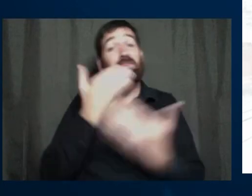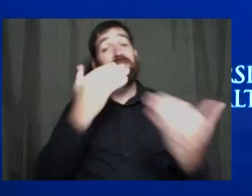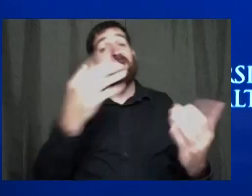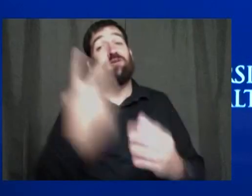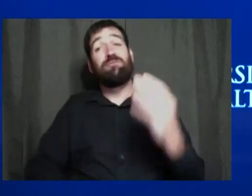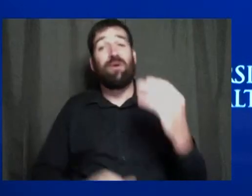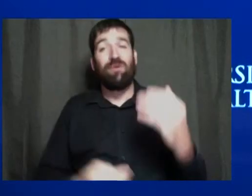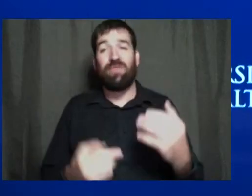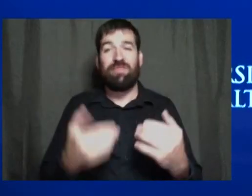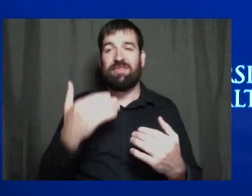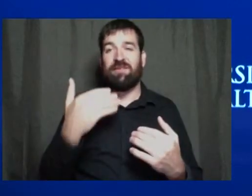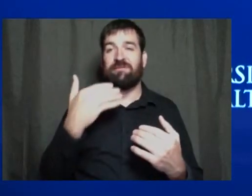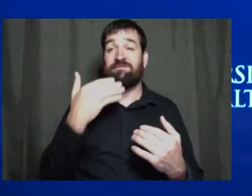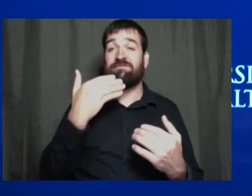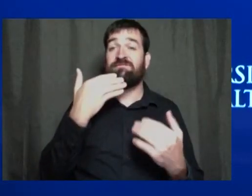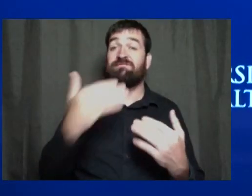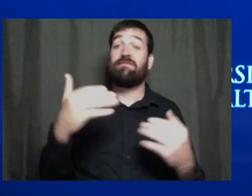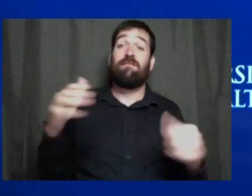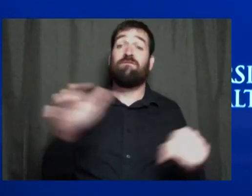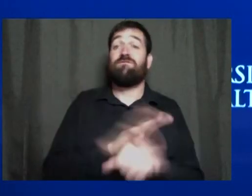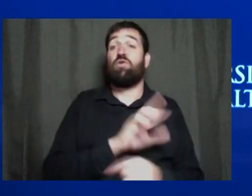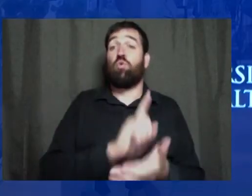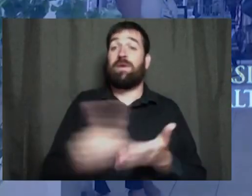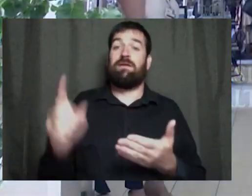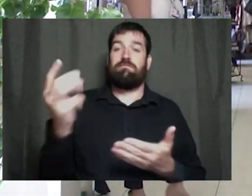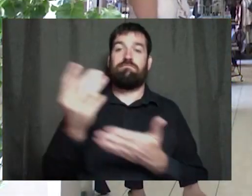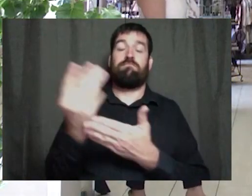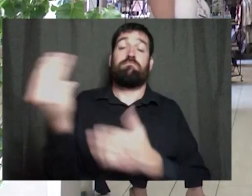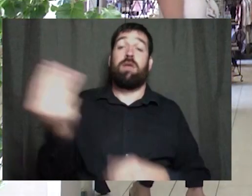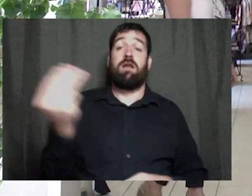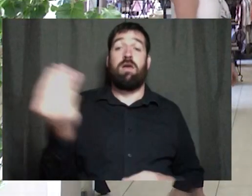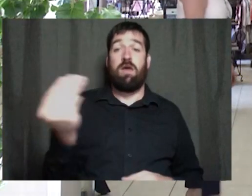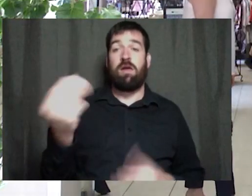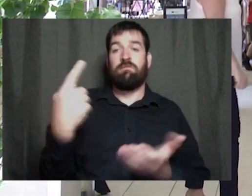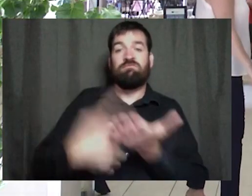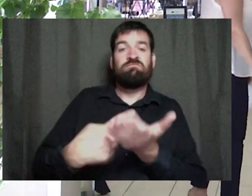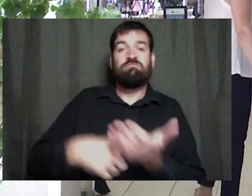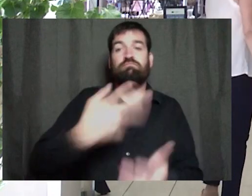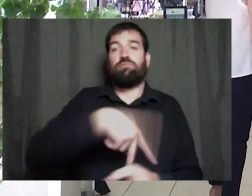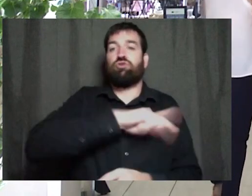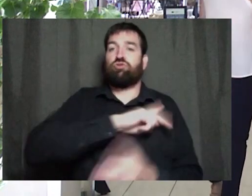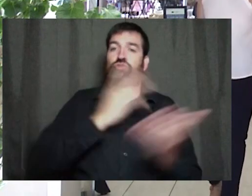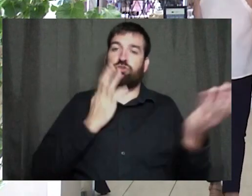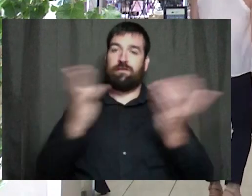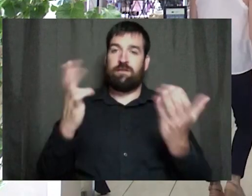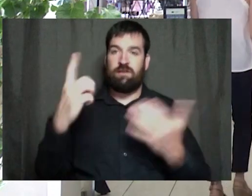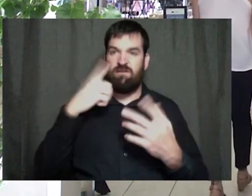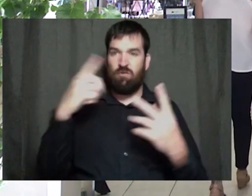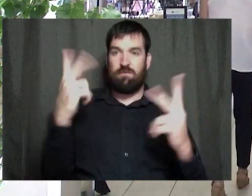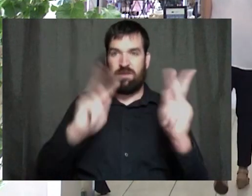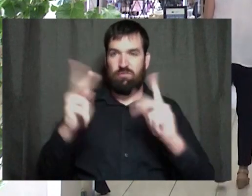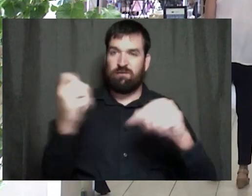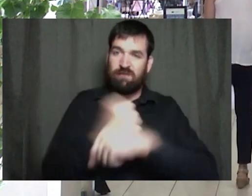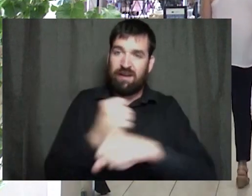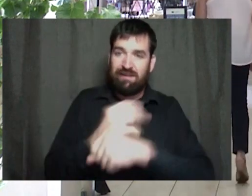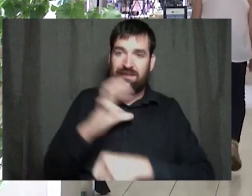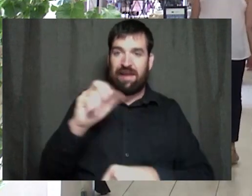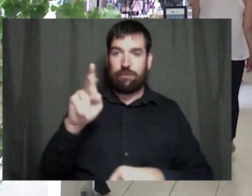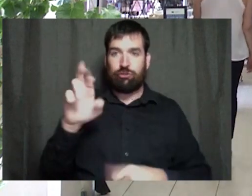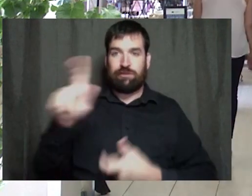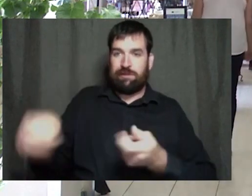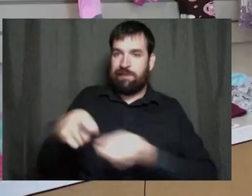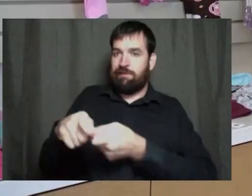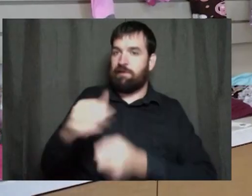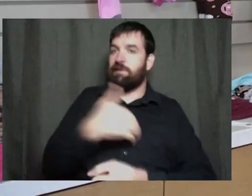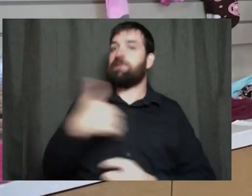being with us this entire week. Monday, we discuss personal services for those battling cancer, particularly breast cancer. We'll take